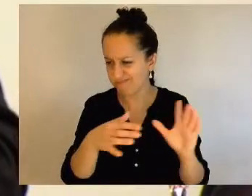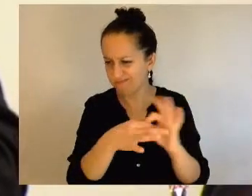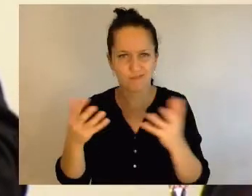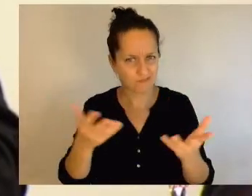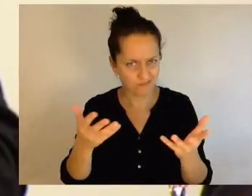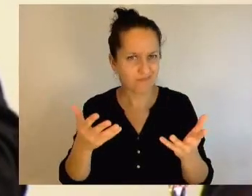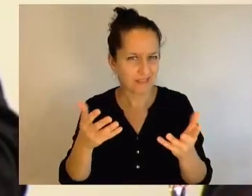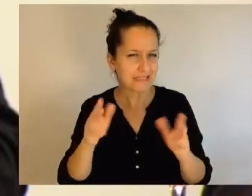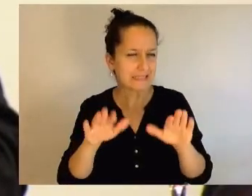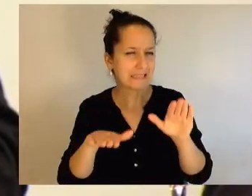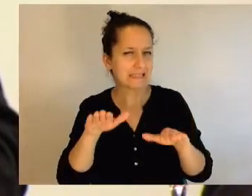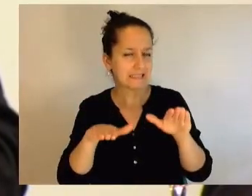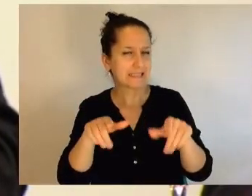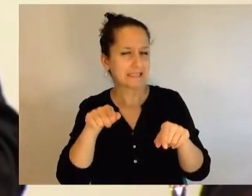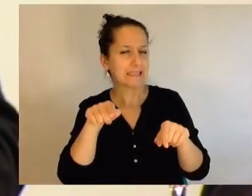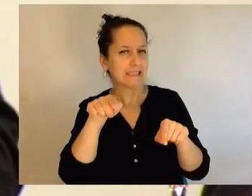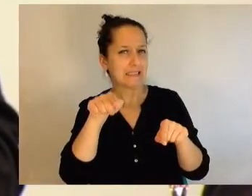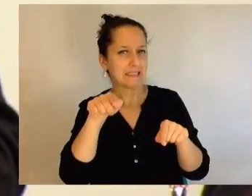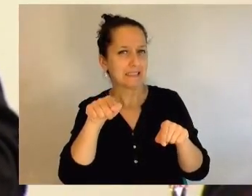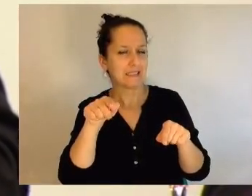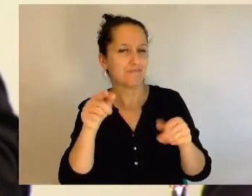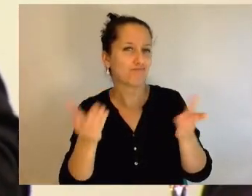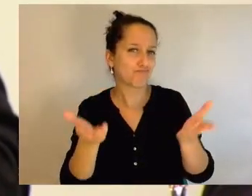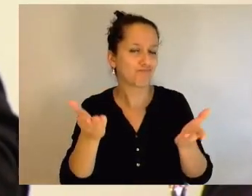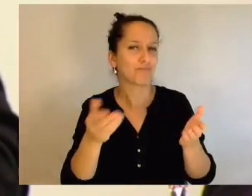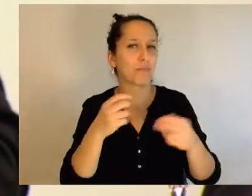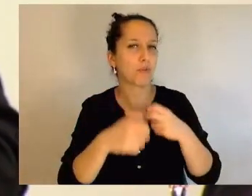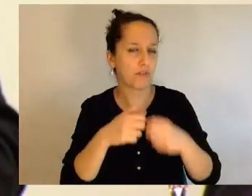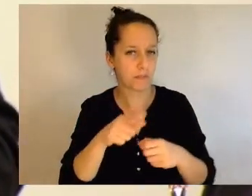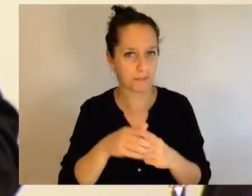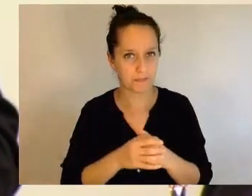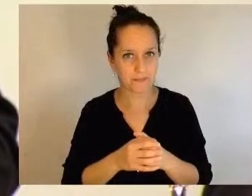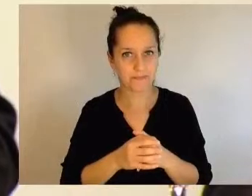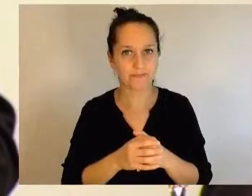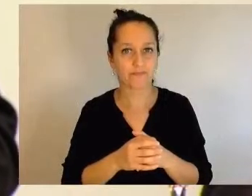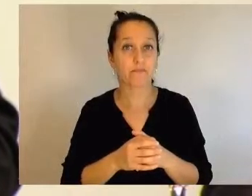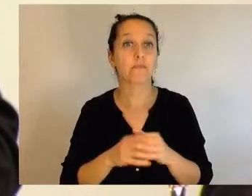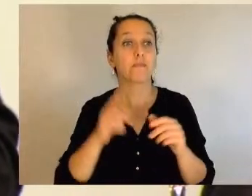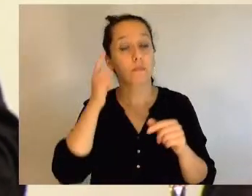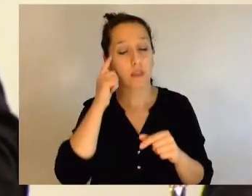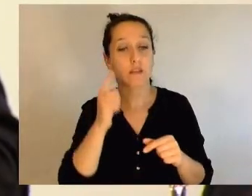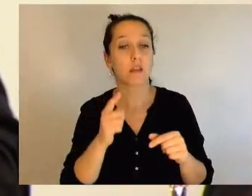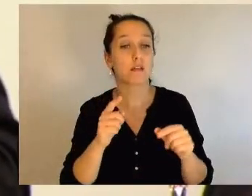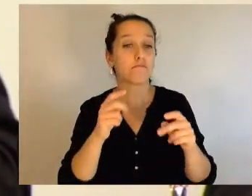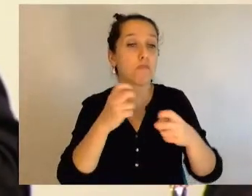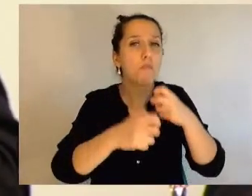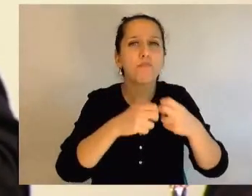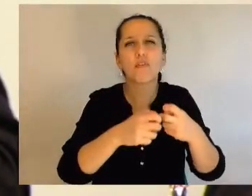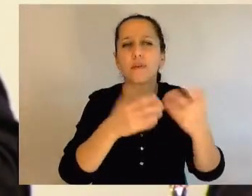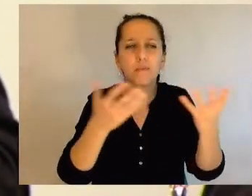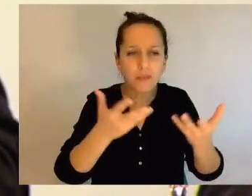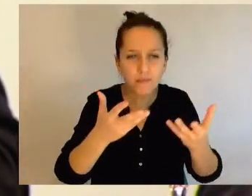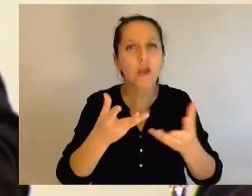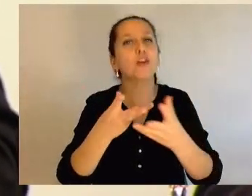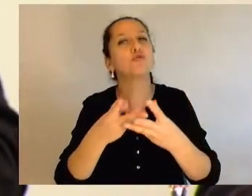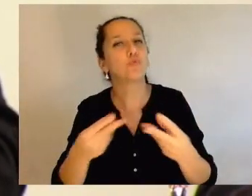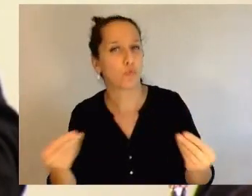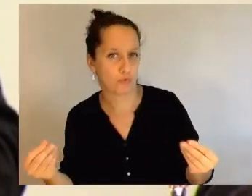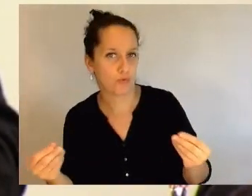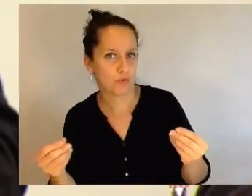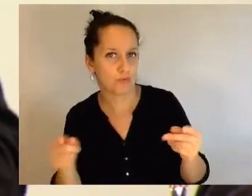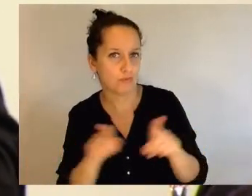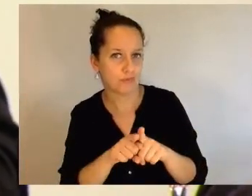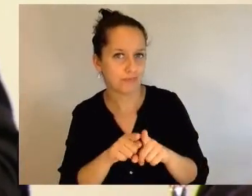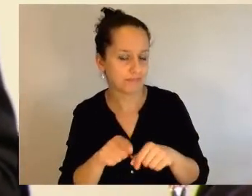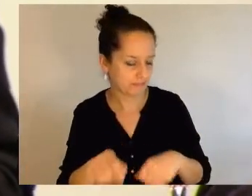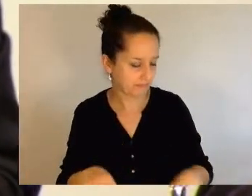problems, the institution, and the solution. So it's important to find